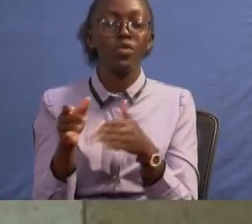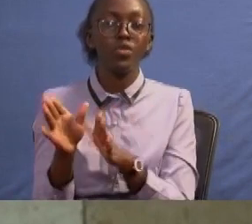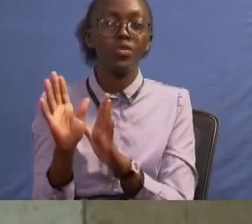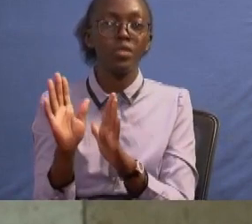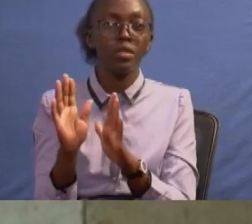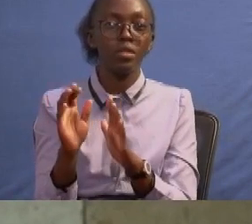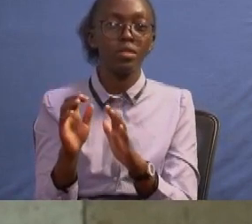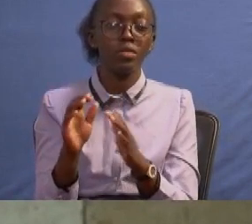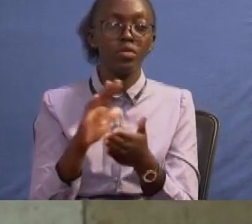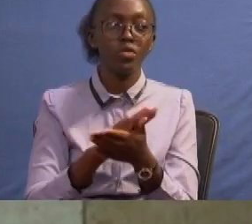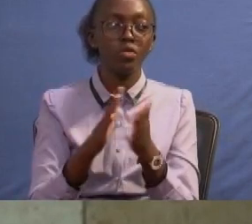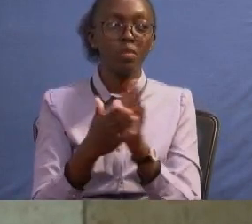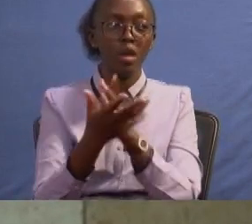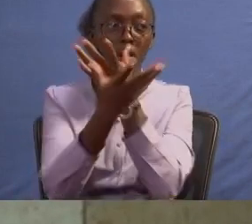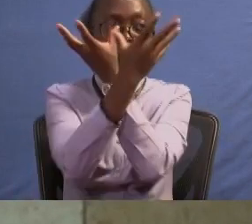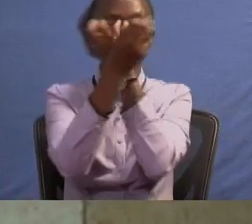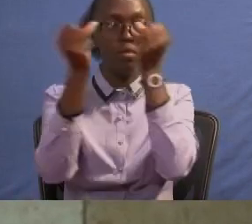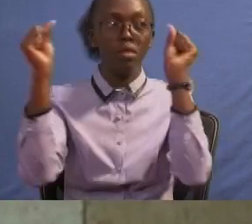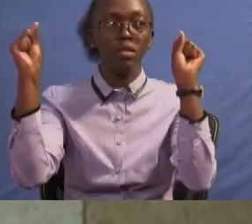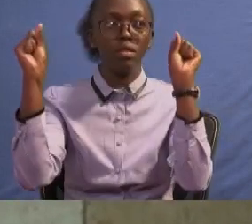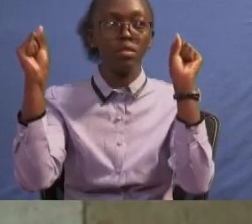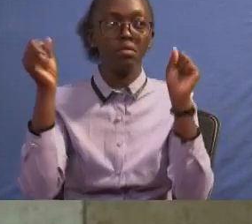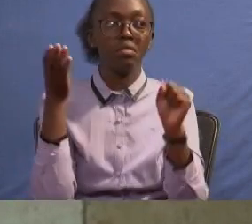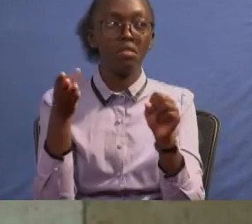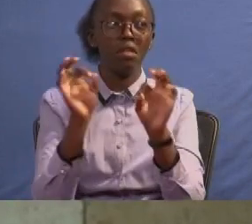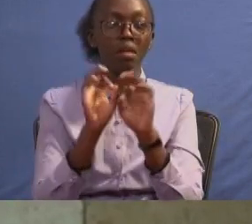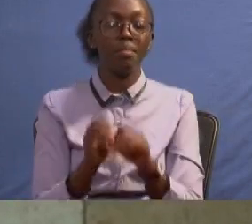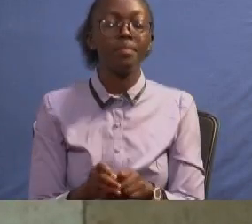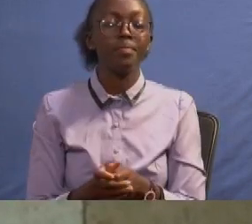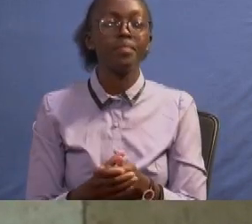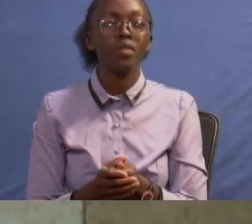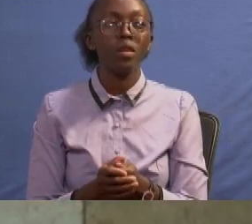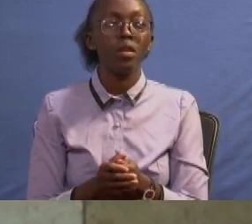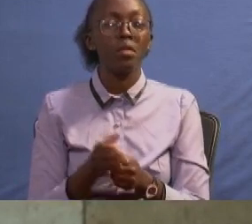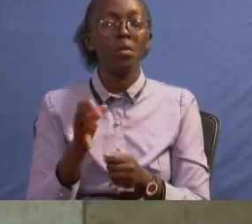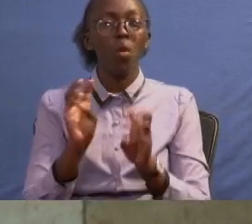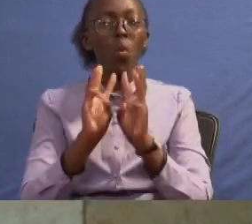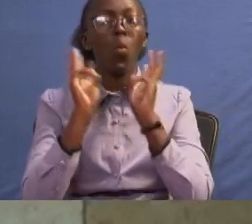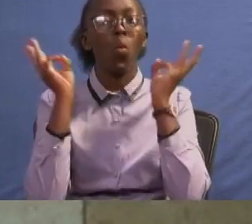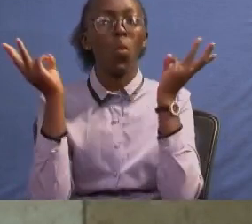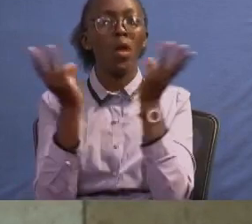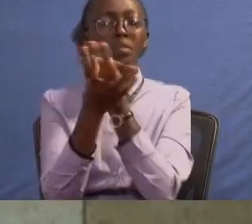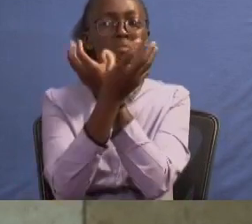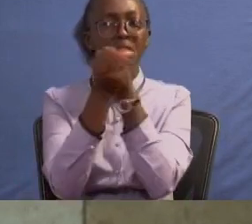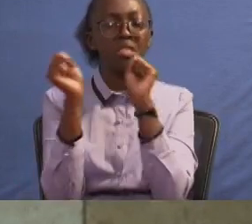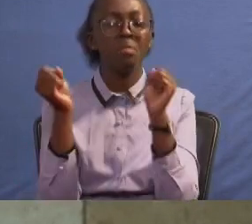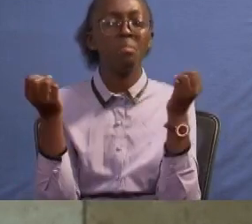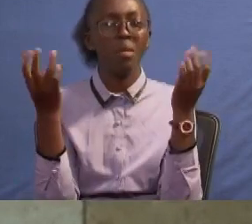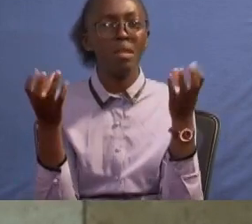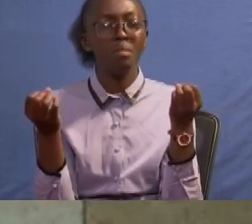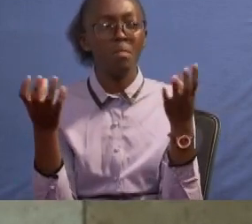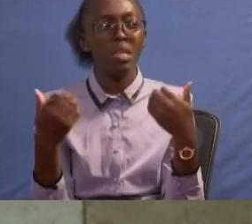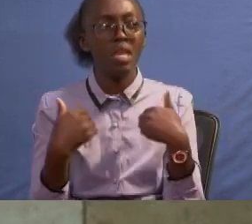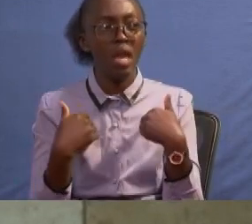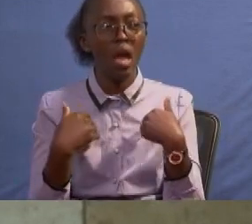be a president. I think there are so many presidents in the world. Obama did not come to be president here, so you